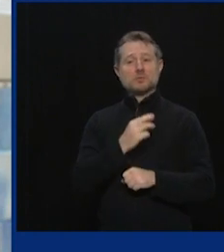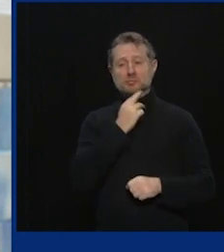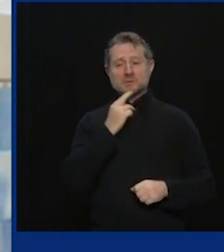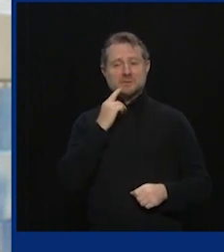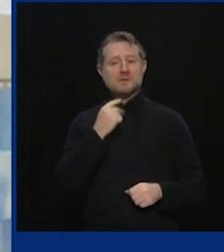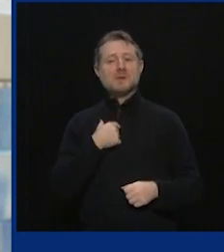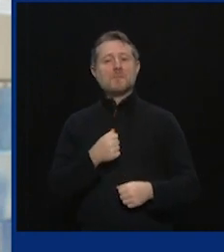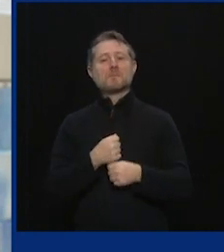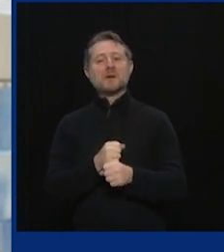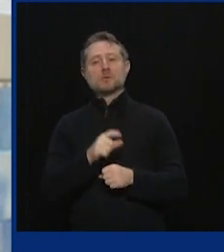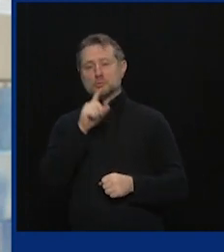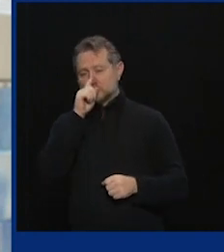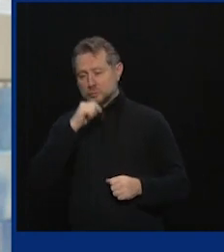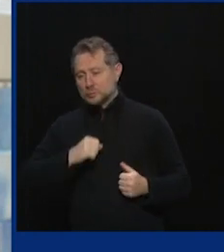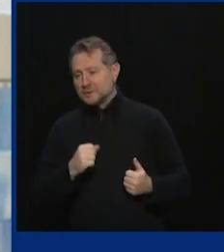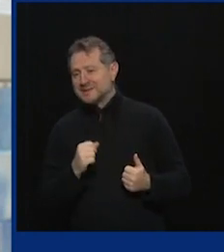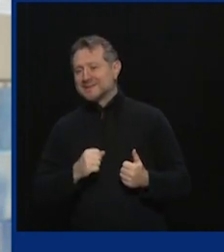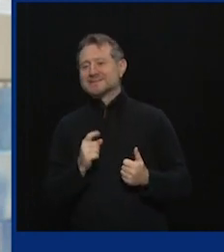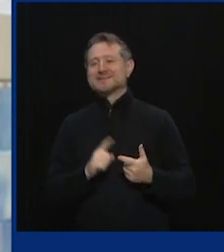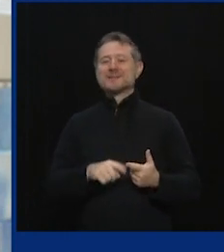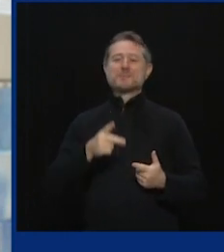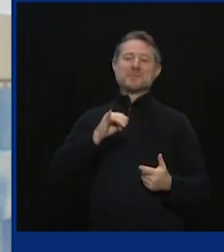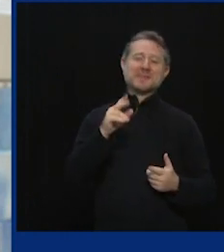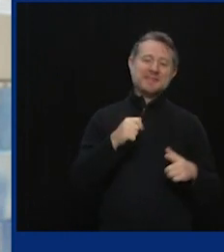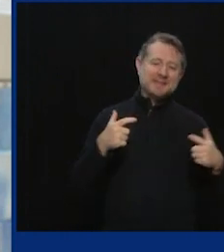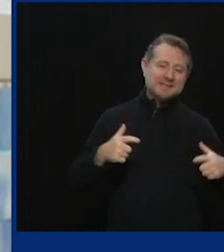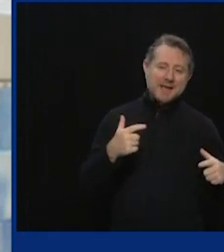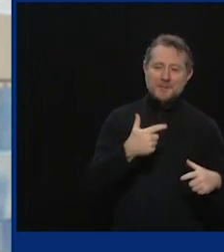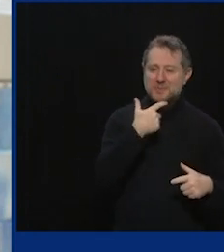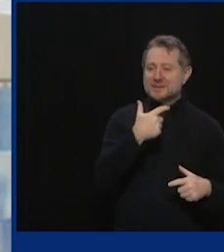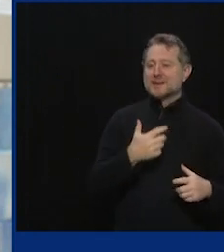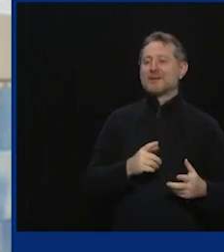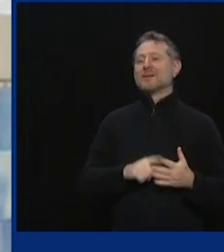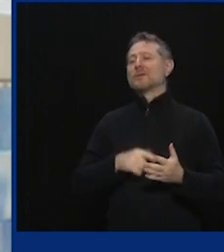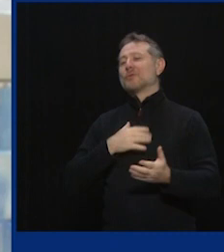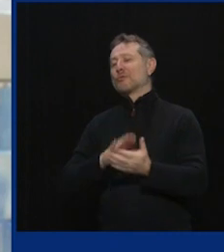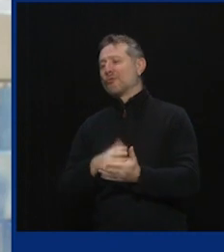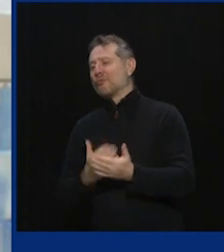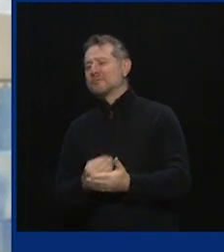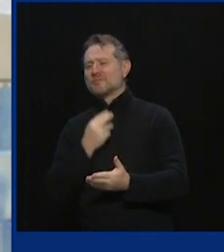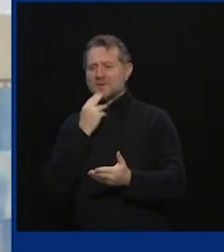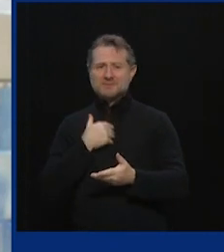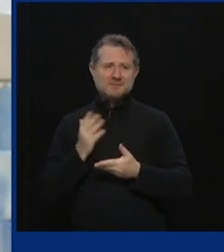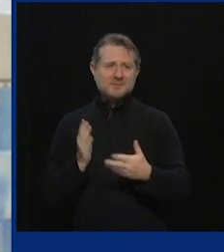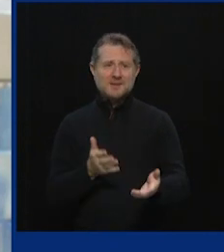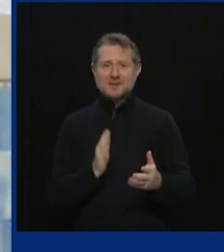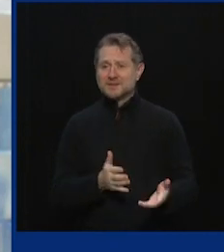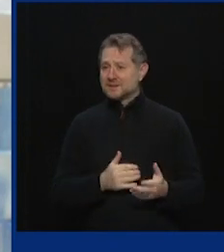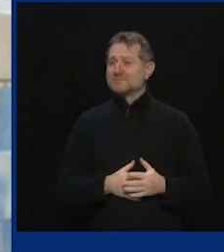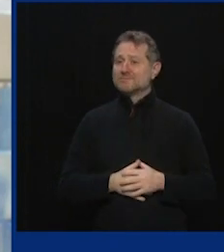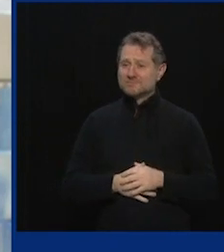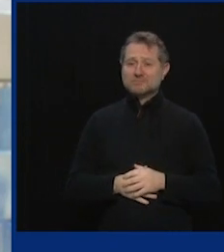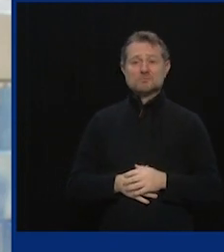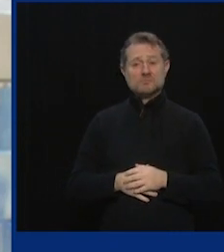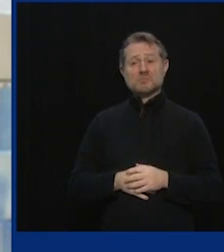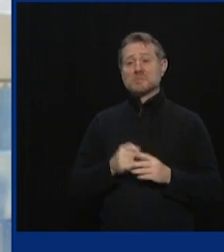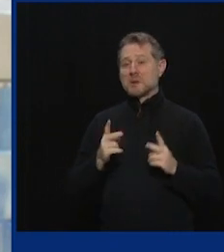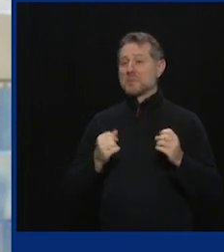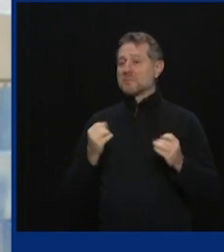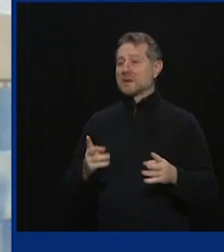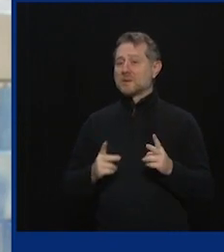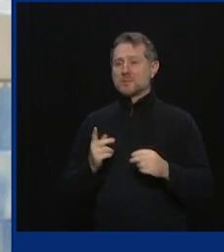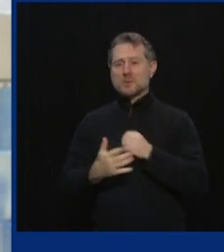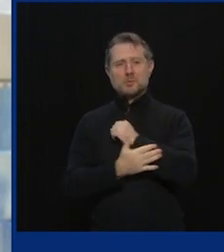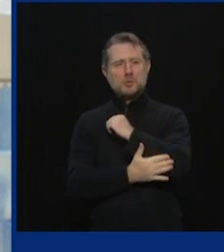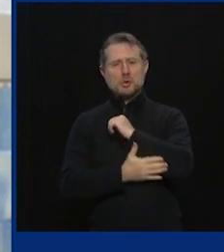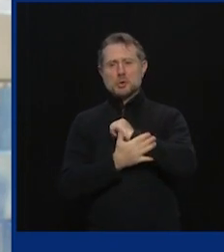pizza and pasta, and I cooked the food, I served the food, I took the phone orders. I have scars on my arm to show how hot the oven was when I made the